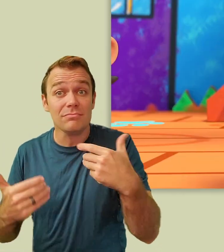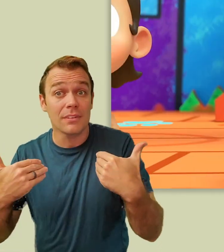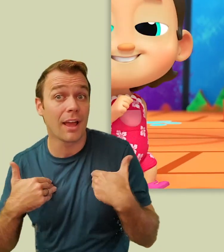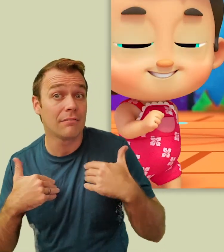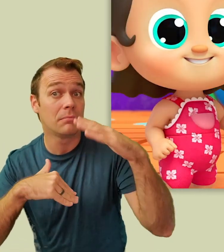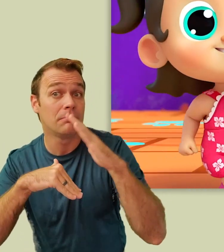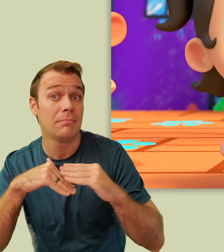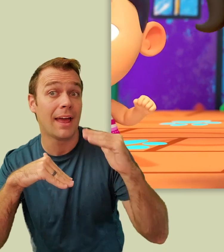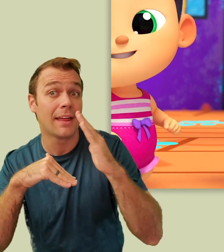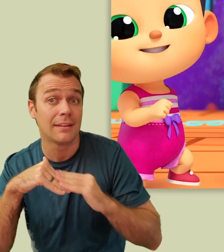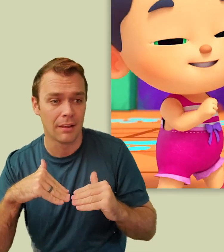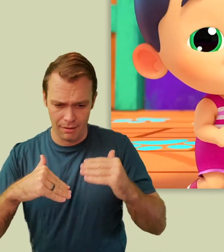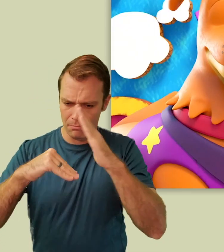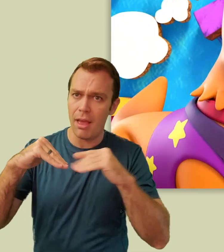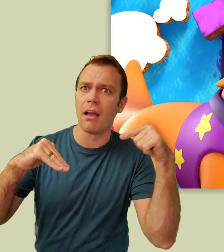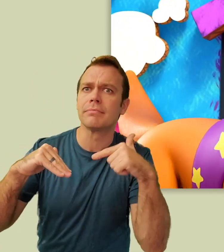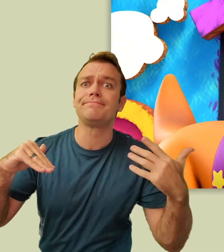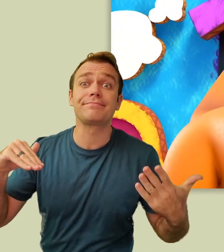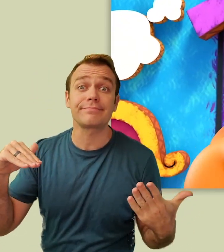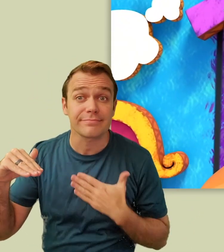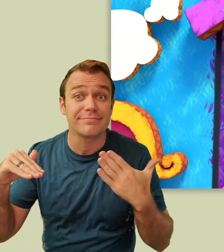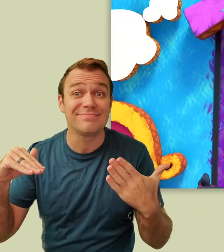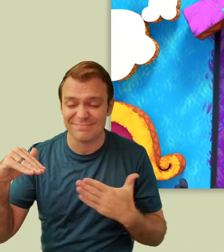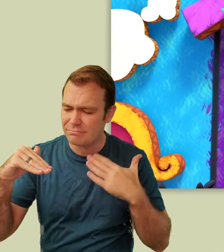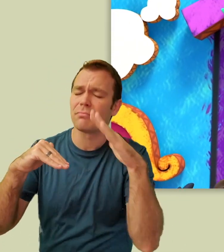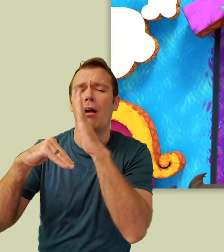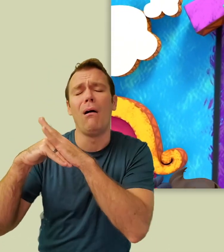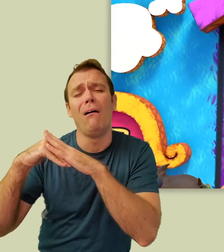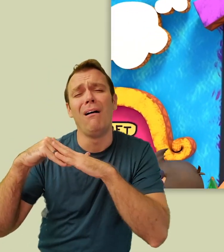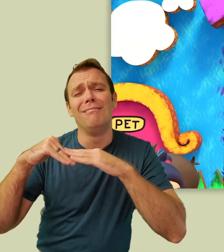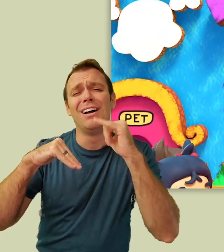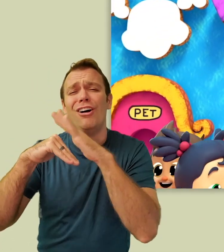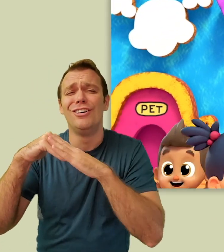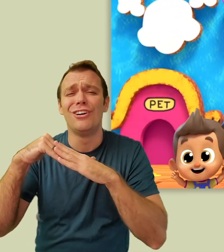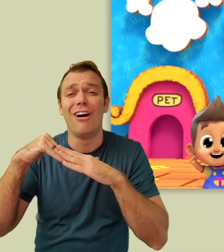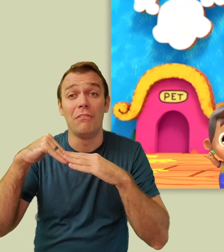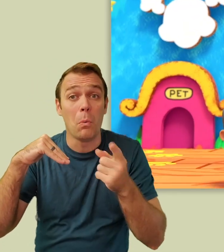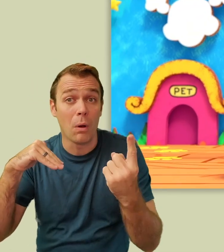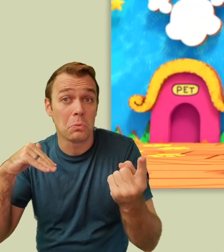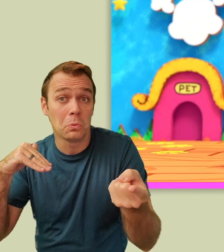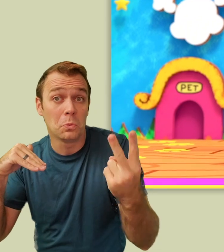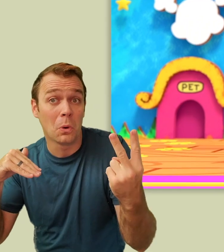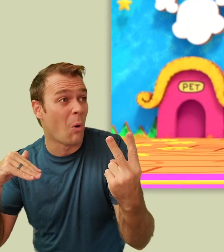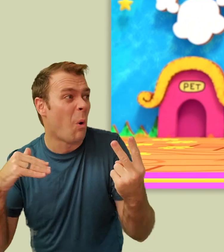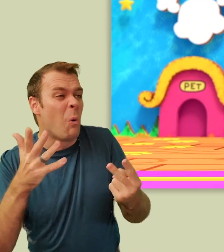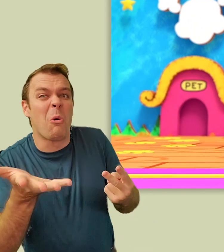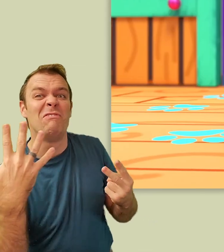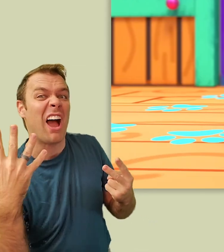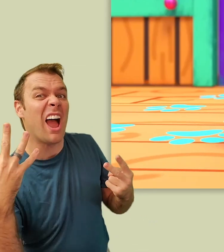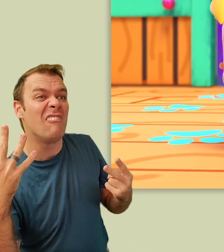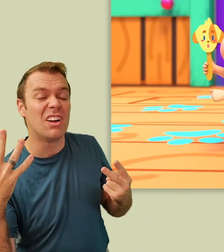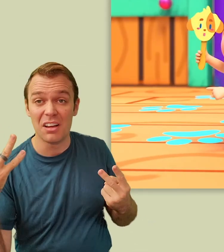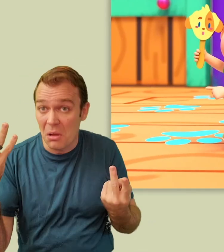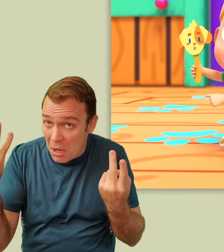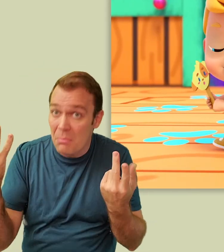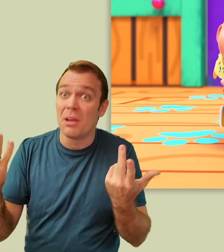Do you have a pet? I do. A happy little pet? A furry little pet? Or 2? Or